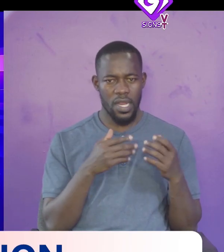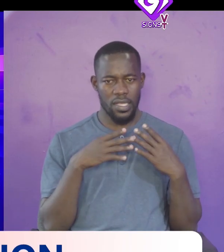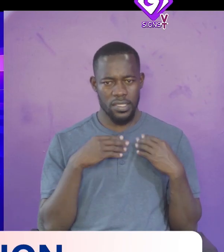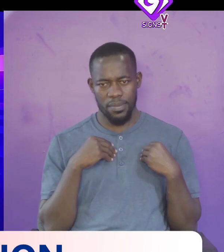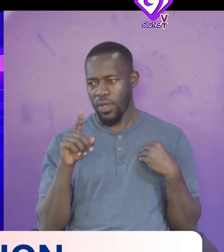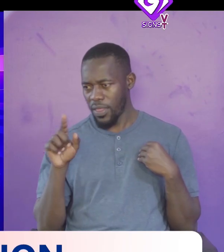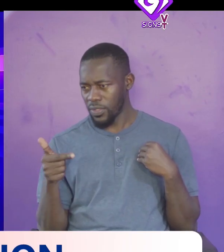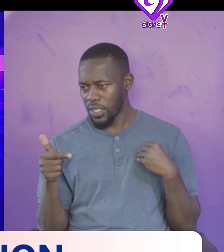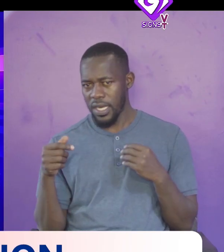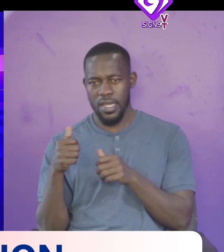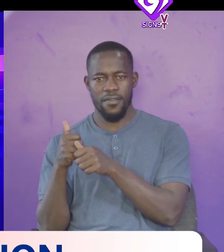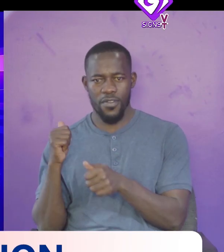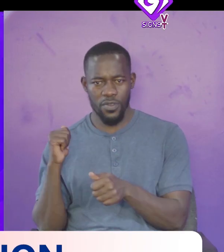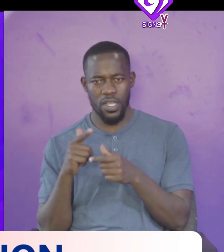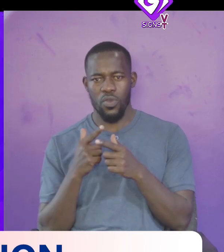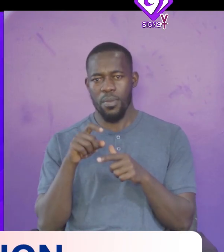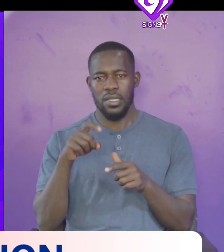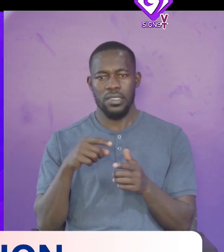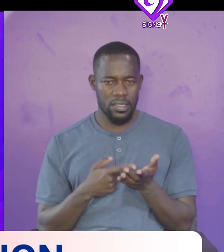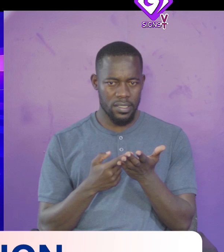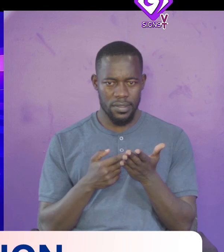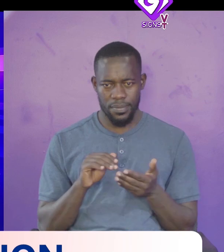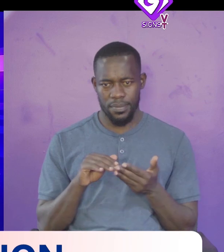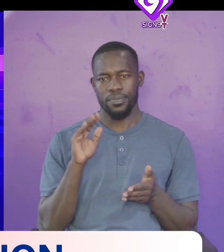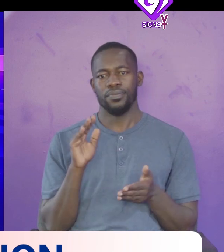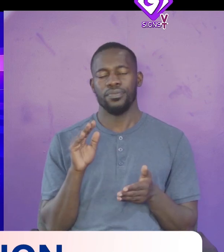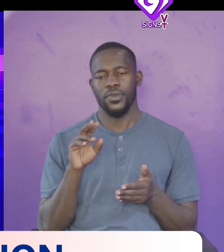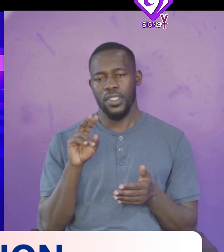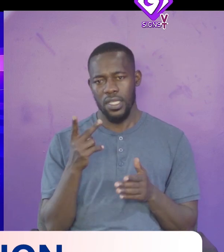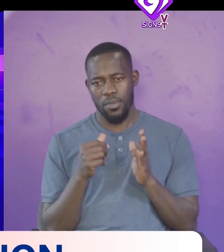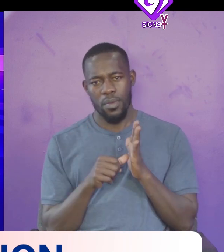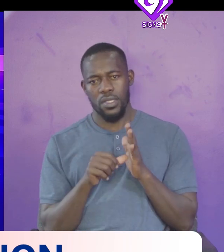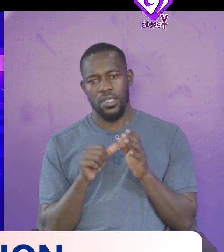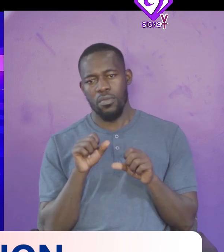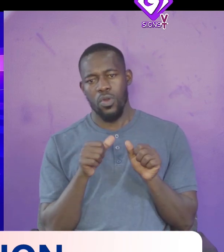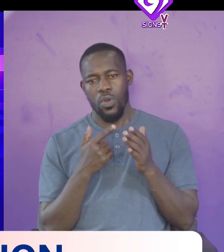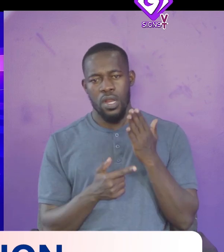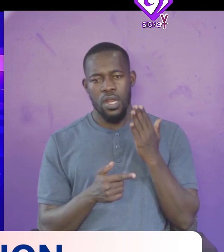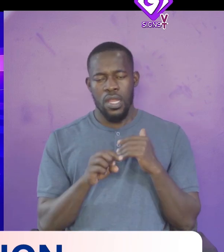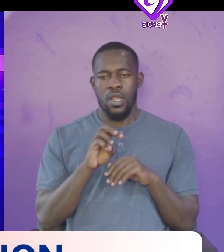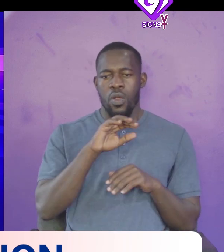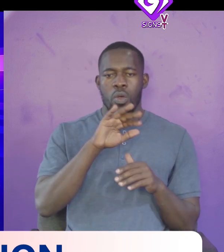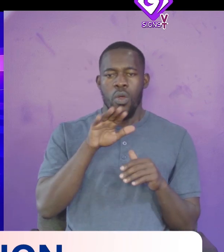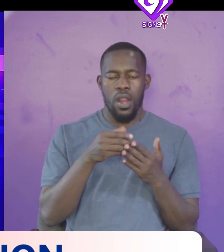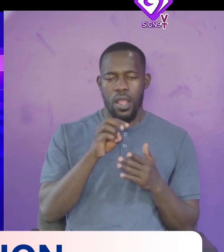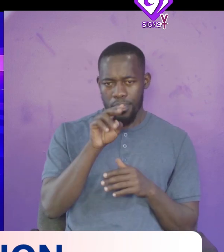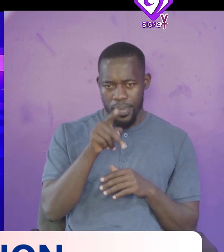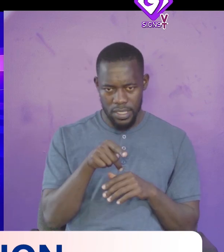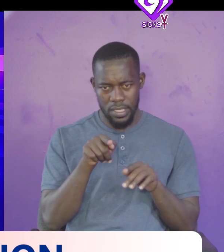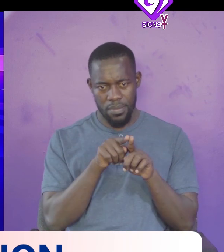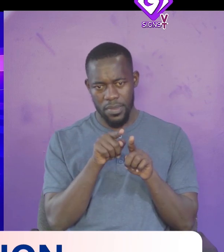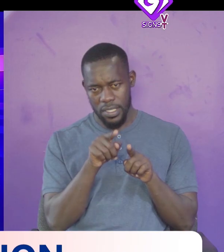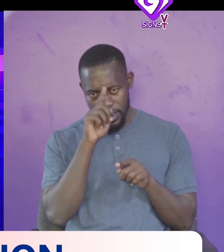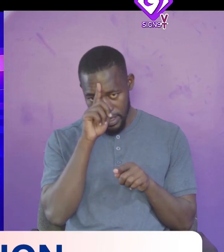kind of a thing. We are going to put that in the law. Okay. The second issue is going to be that the MPs, and this is a matter that I'm going to talk